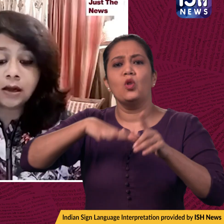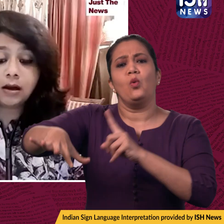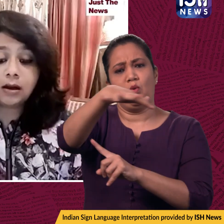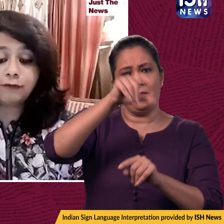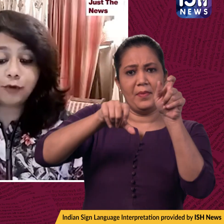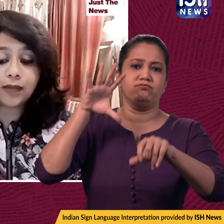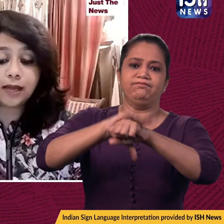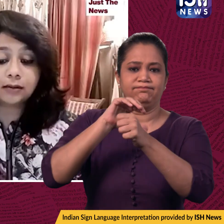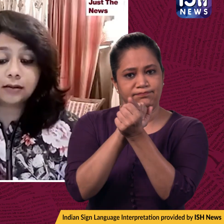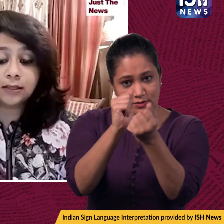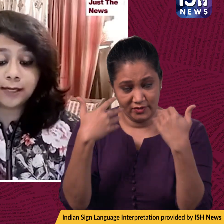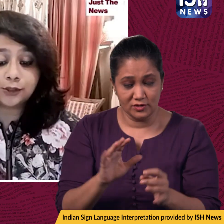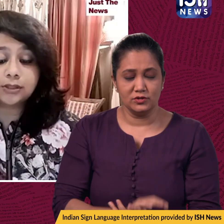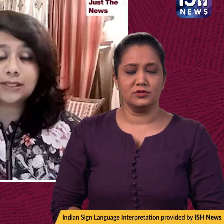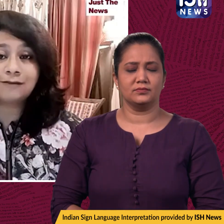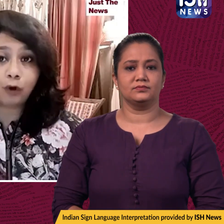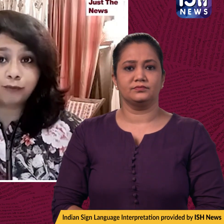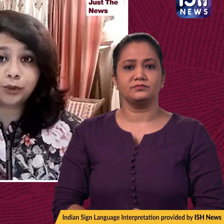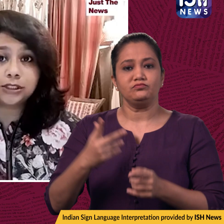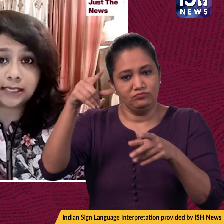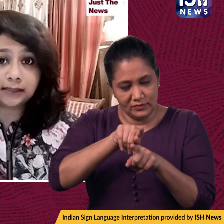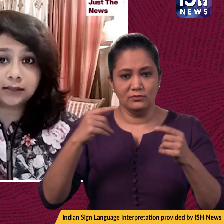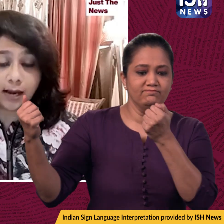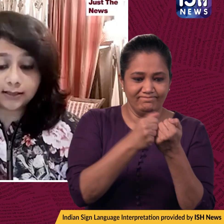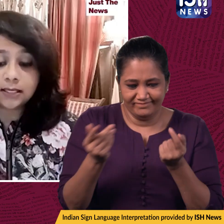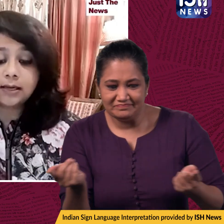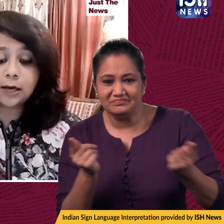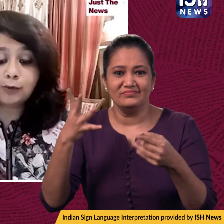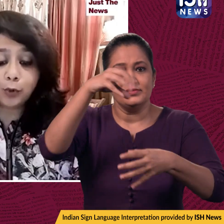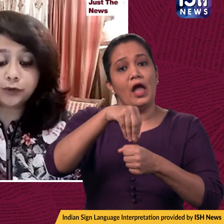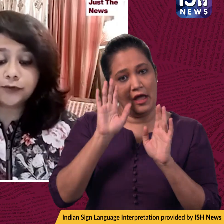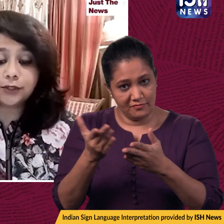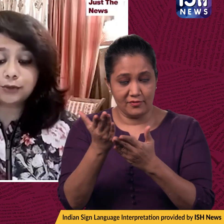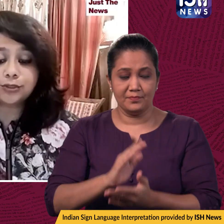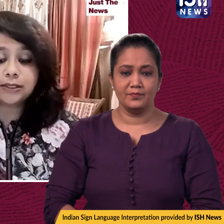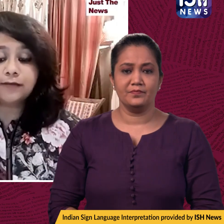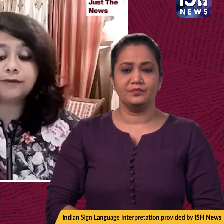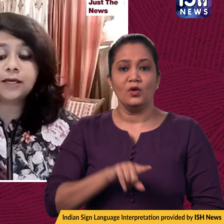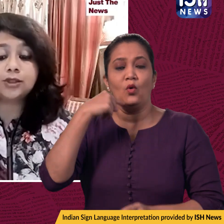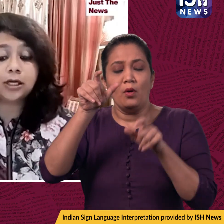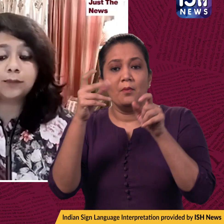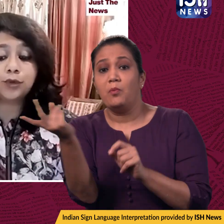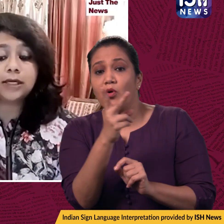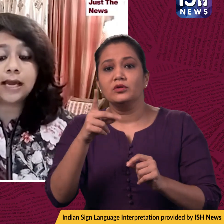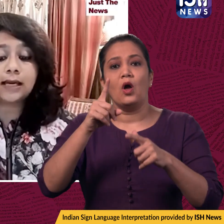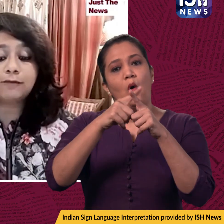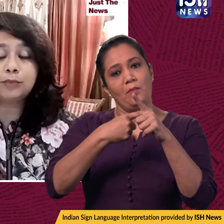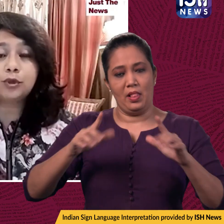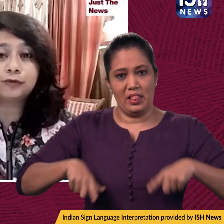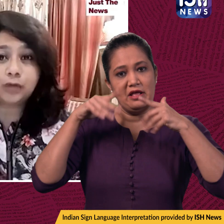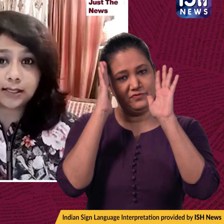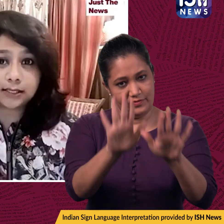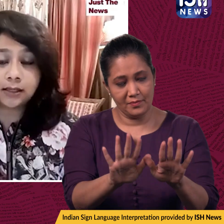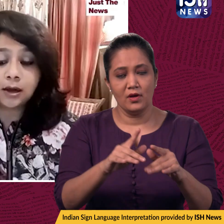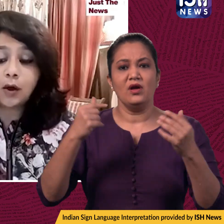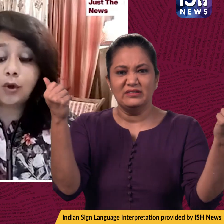residents for their alleged involvement in the riots. Now, both the accused live in Jahangirpuri and have been